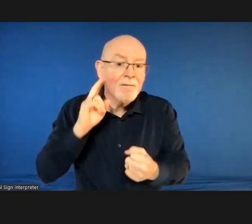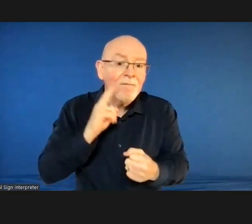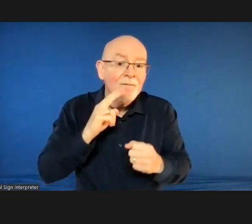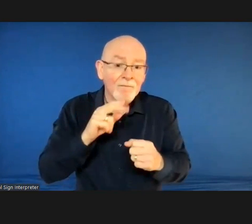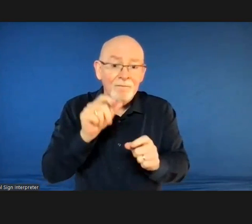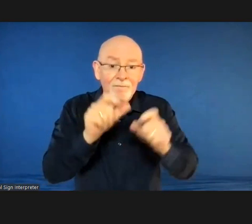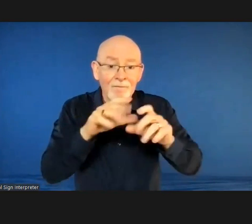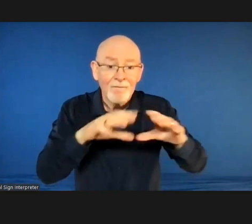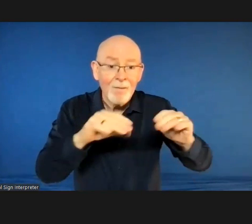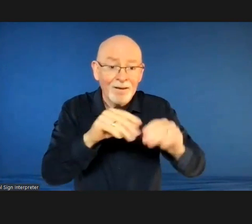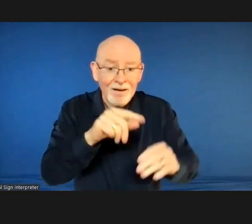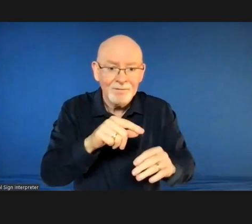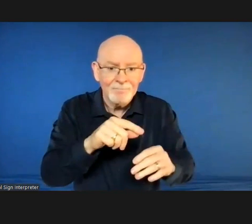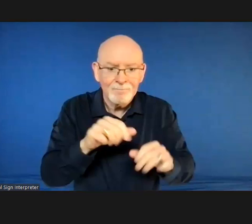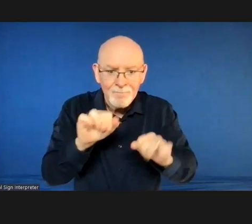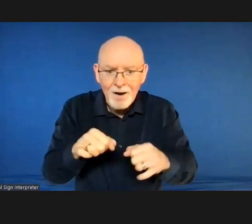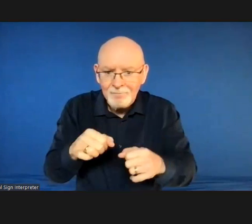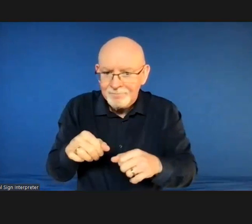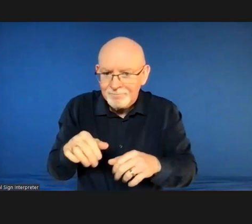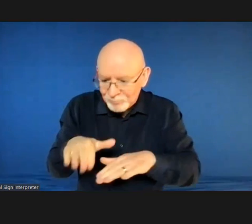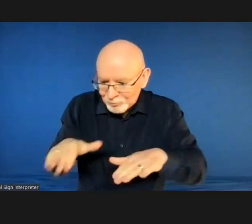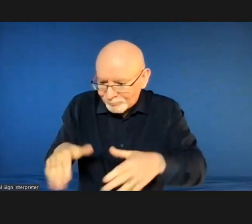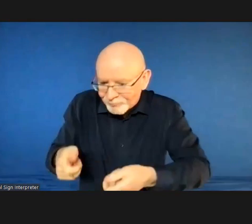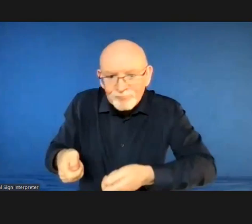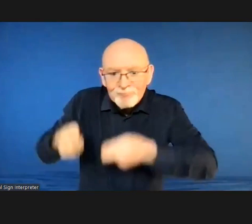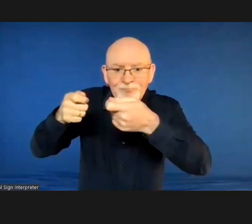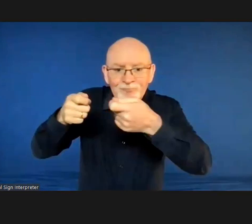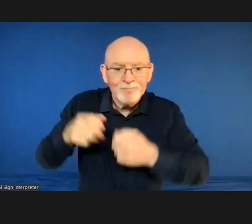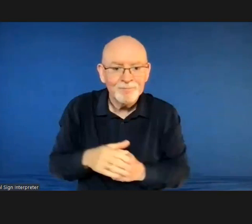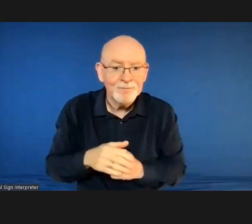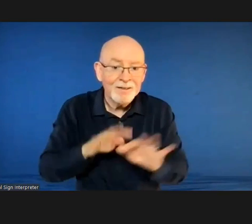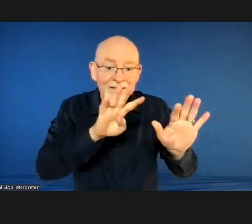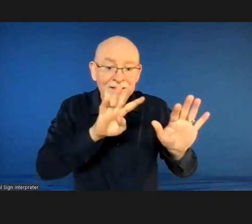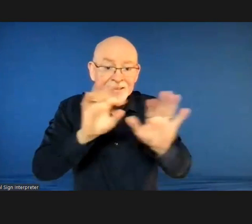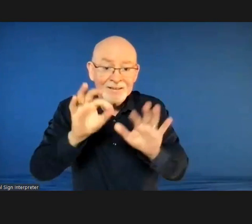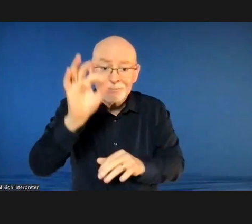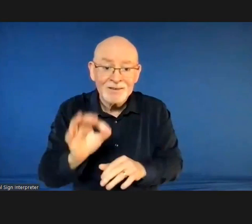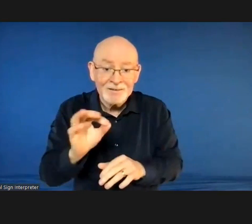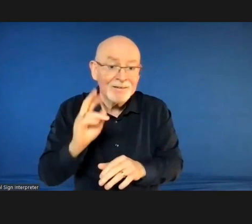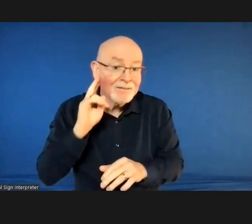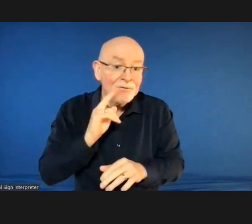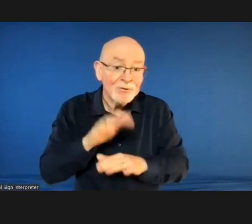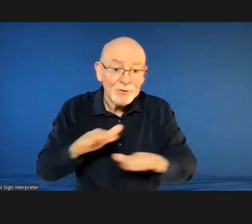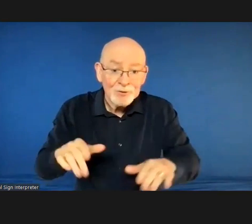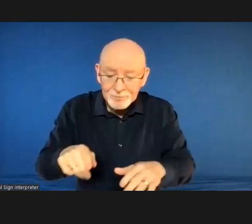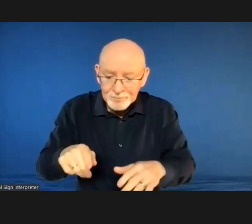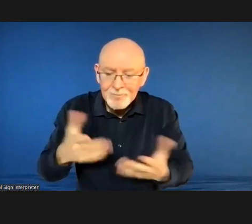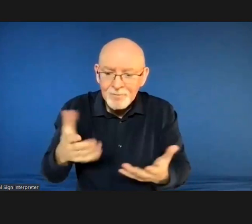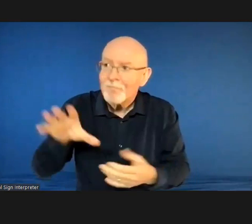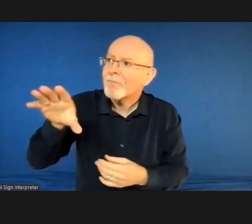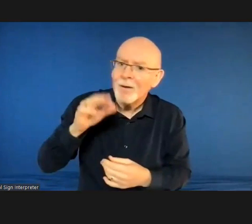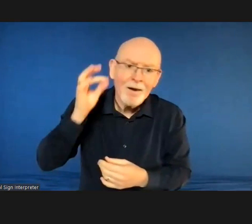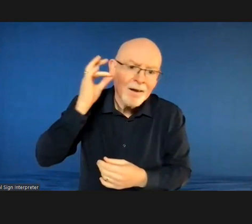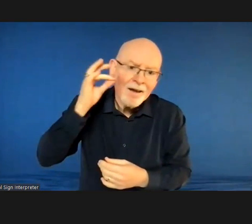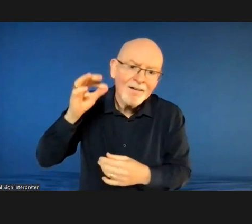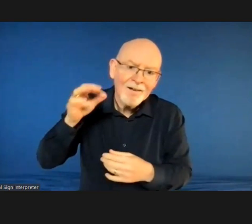to hearing parents. So the parents feel isolated, they feel lonely without support